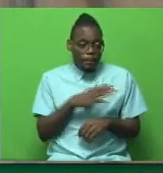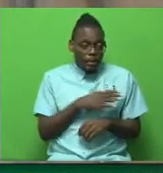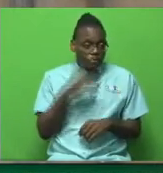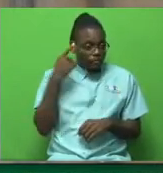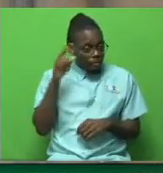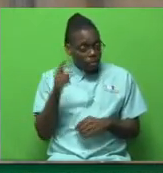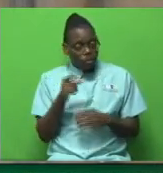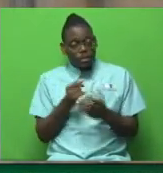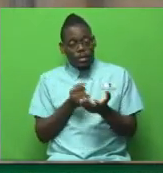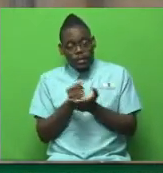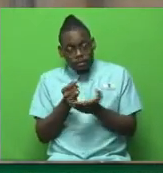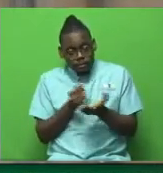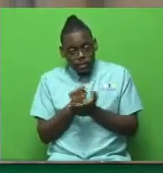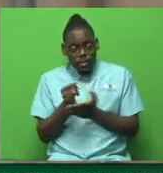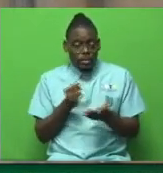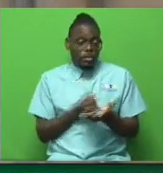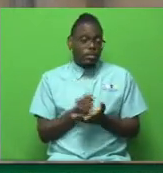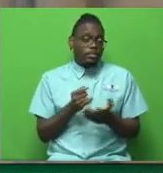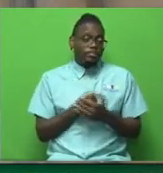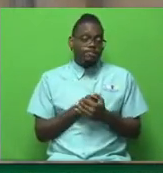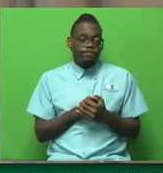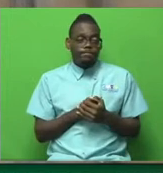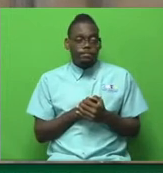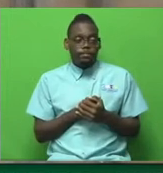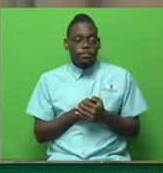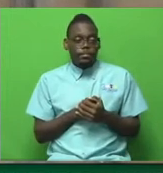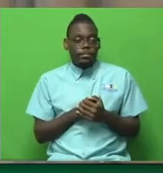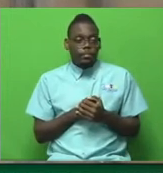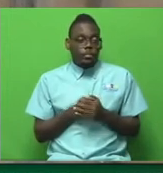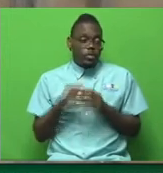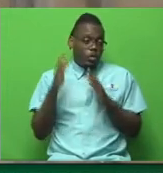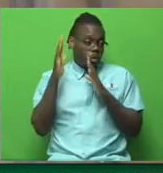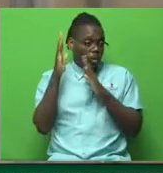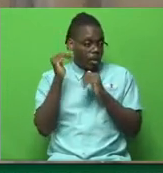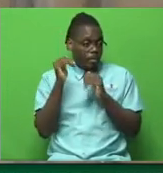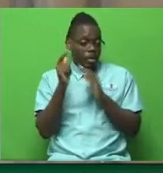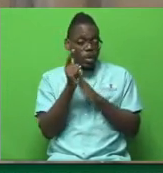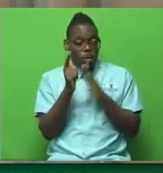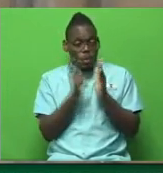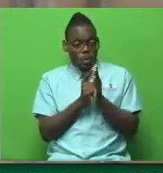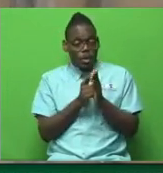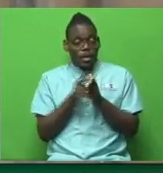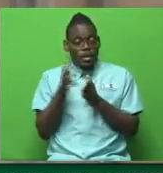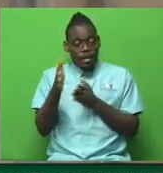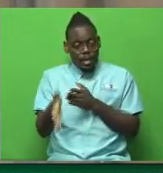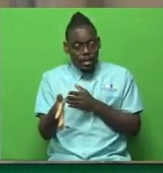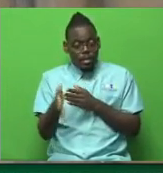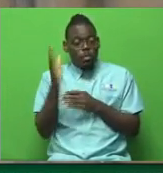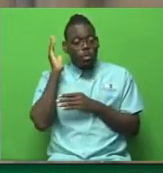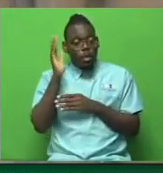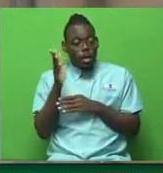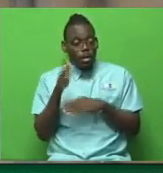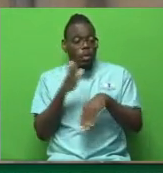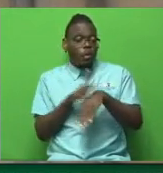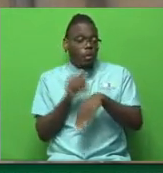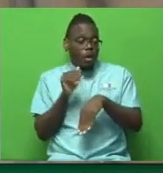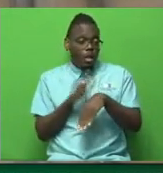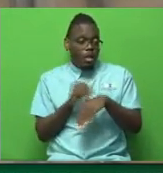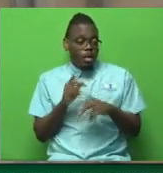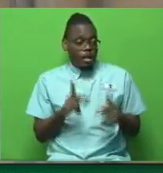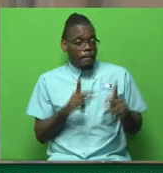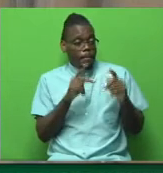acting for the commission of inquiry will call the leader of the opposition for her to explain her